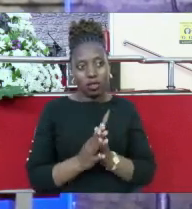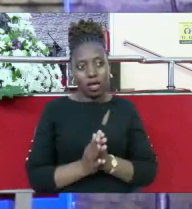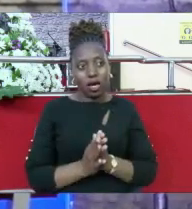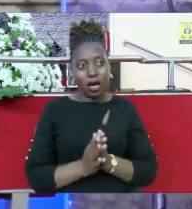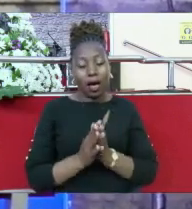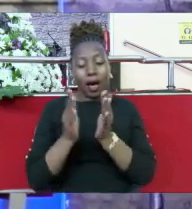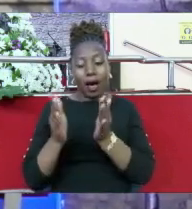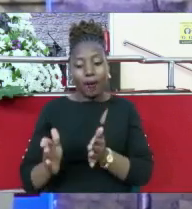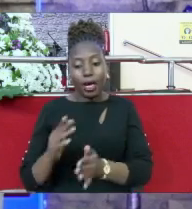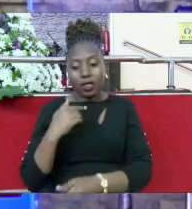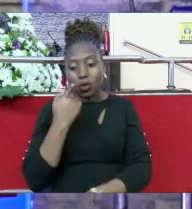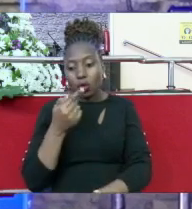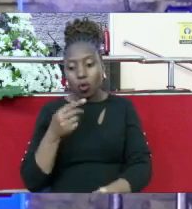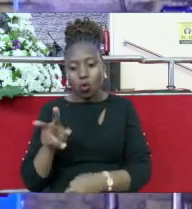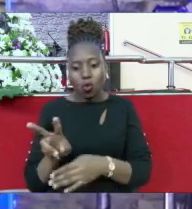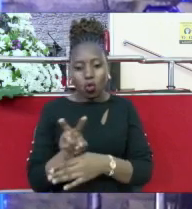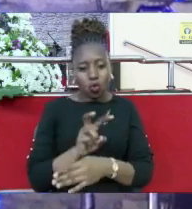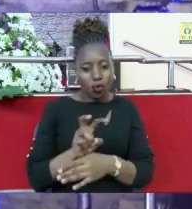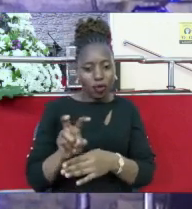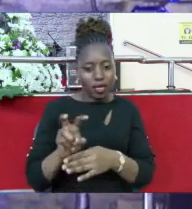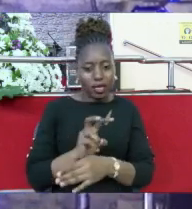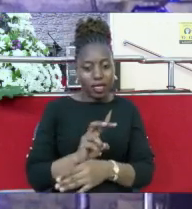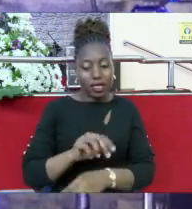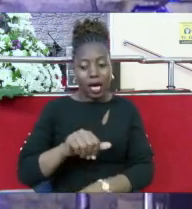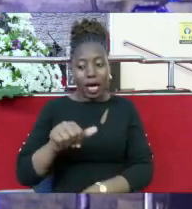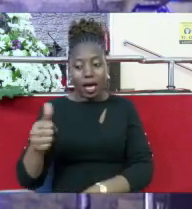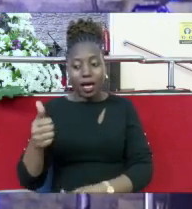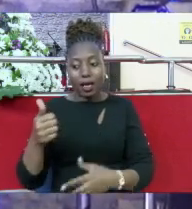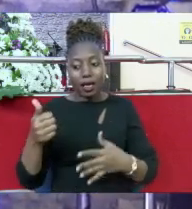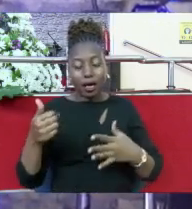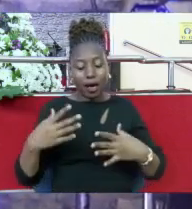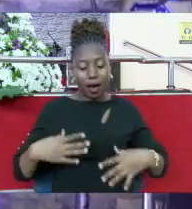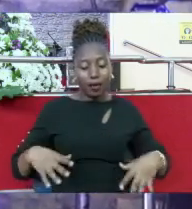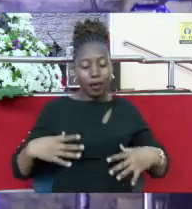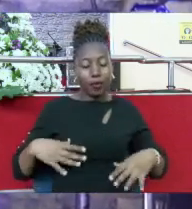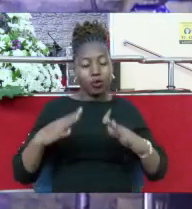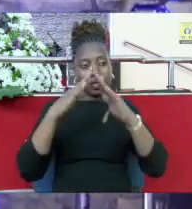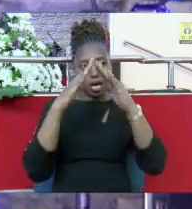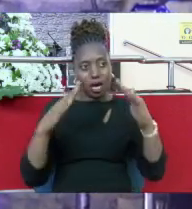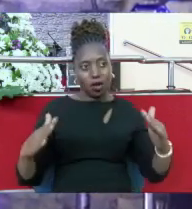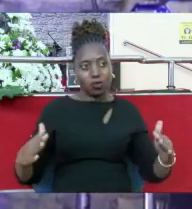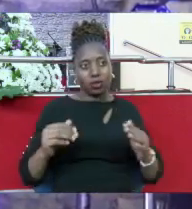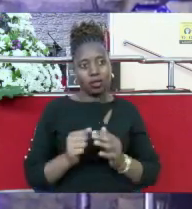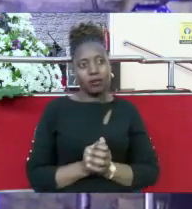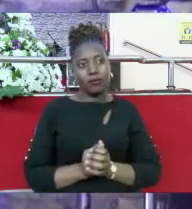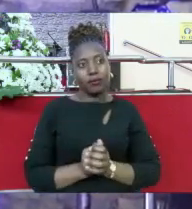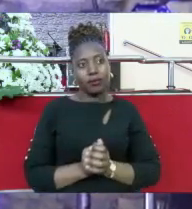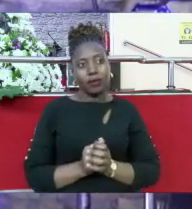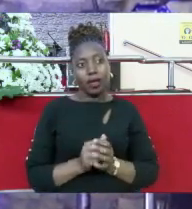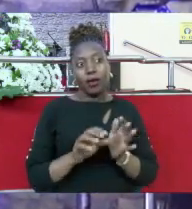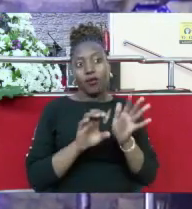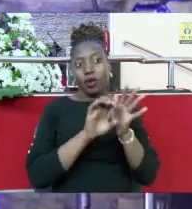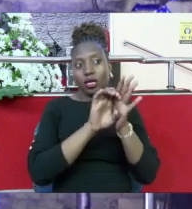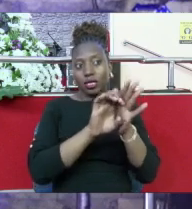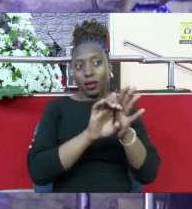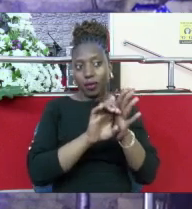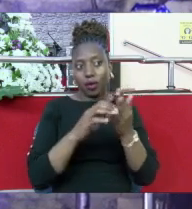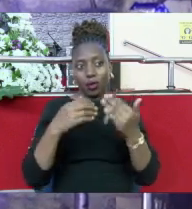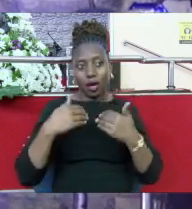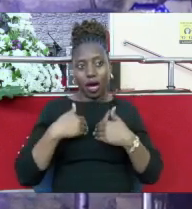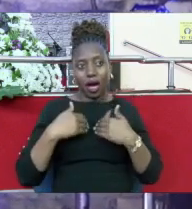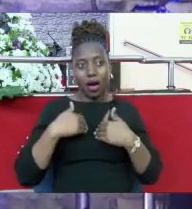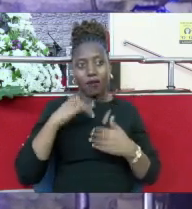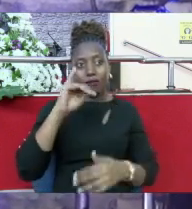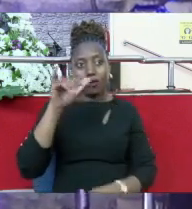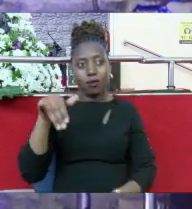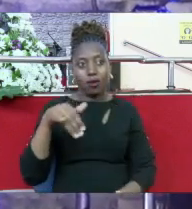house. Shemazi ni yule ambaye anaangalia mambo ya nyumba ya mtu mwingine. Like we have Joseph. Na tulikuwa kama Joseph.